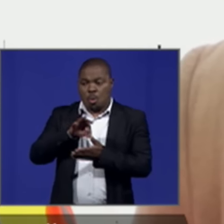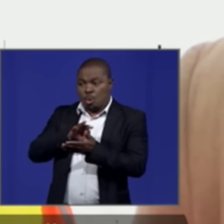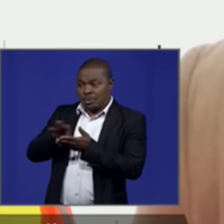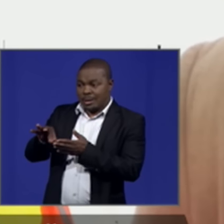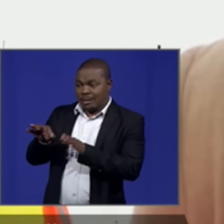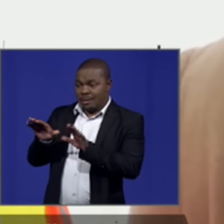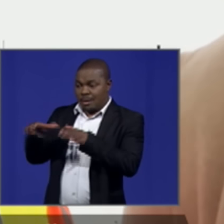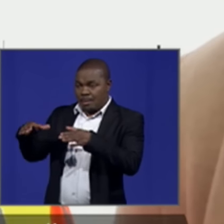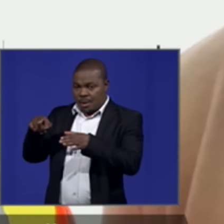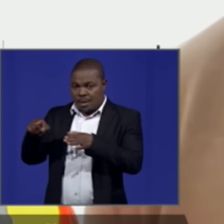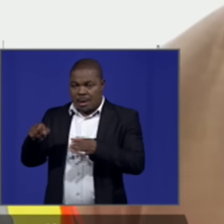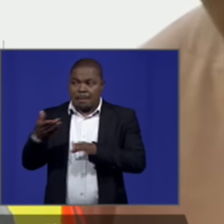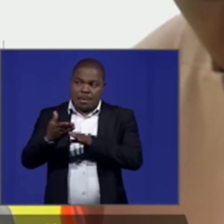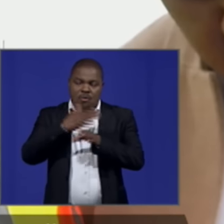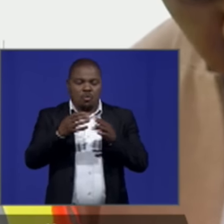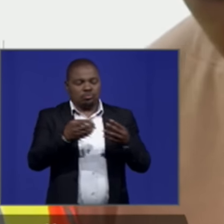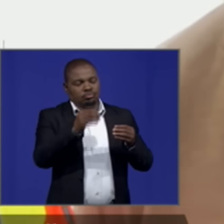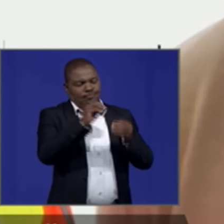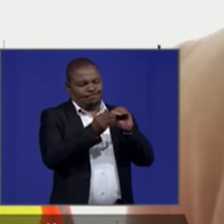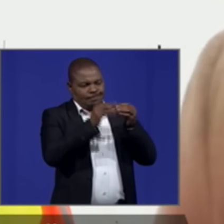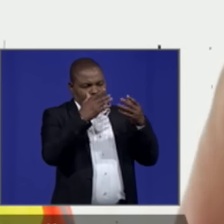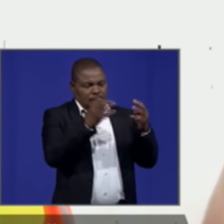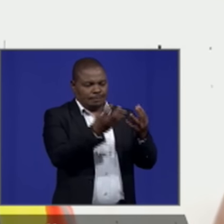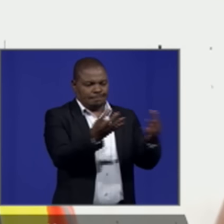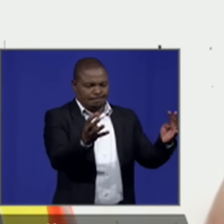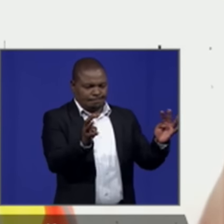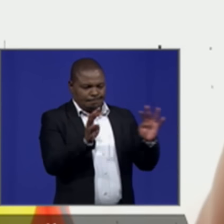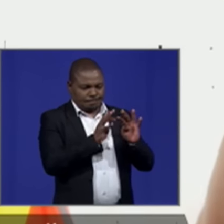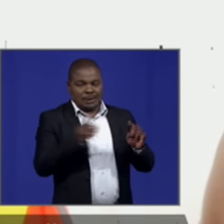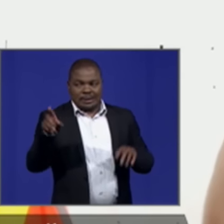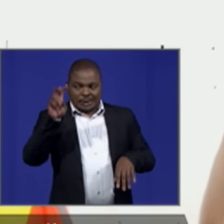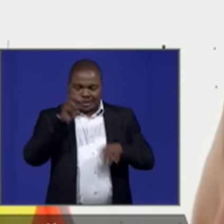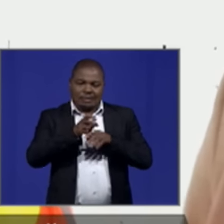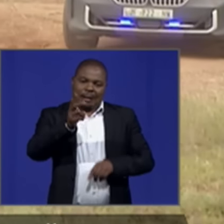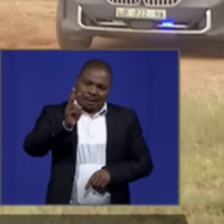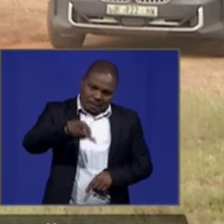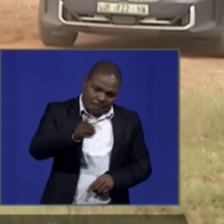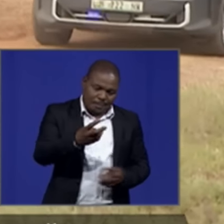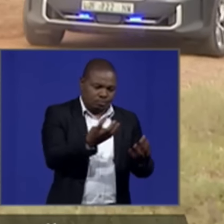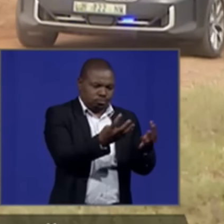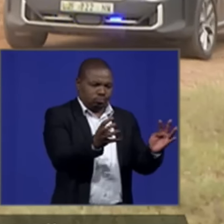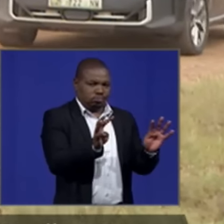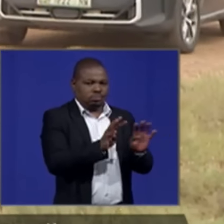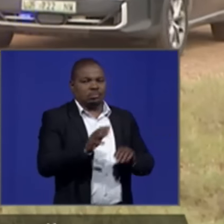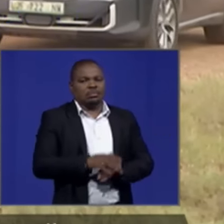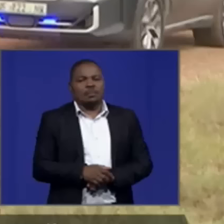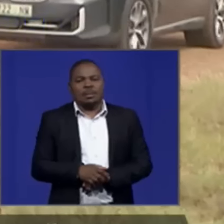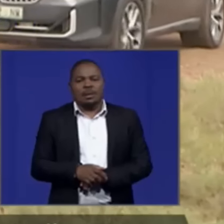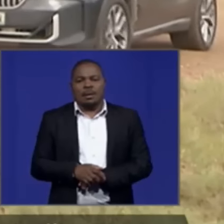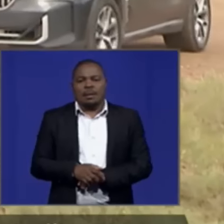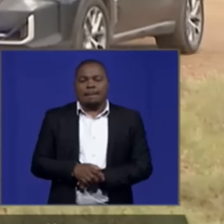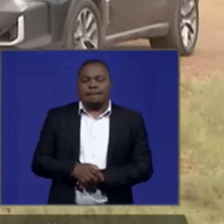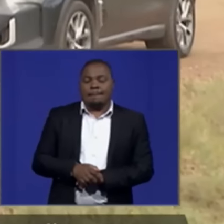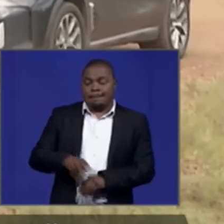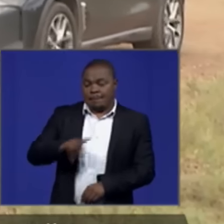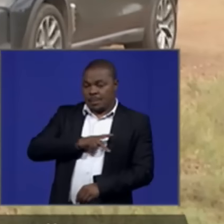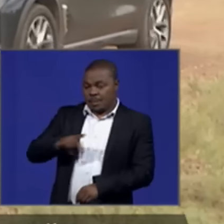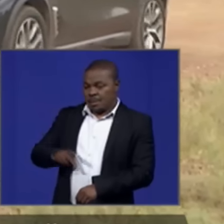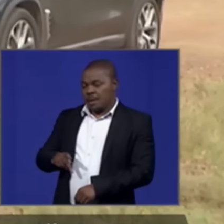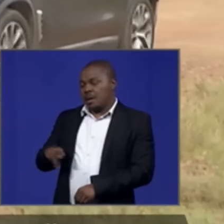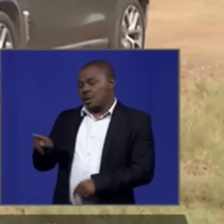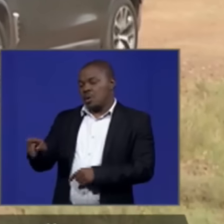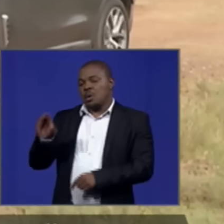they have fenced it before, they need to re-fence it again. Resalefo, Tonakgolo Lazarus Mokgosi